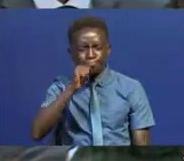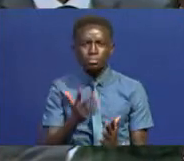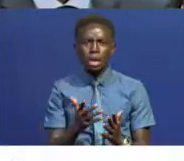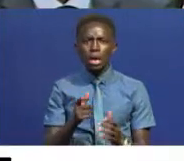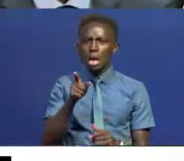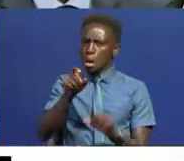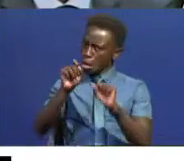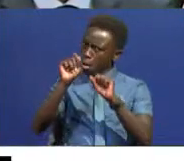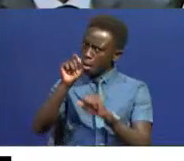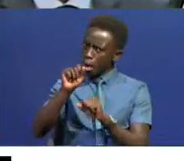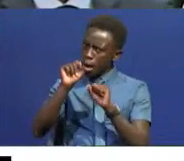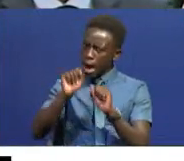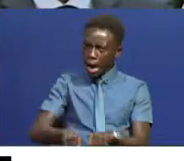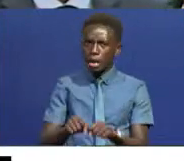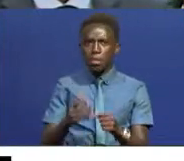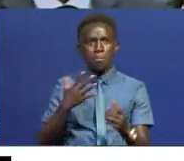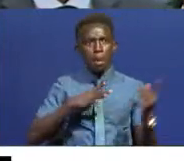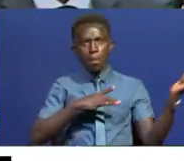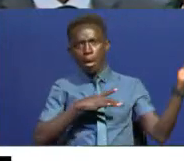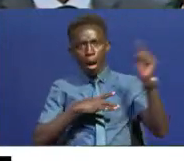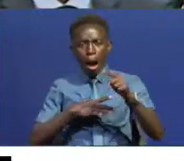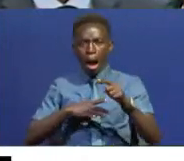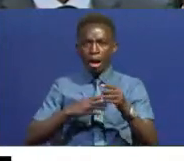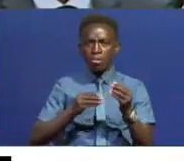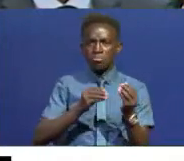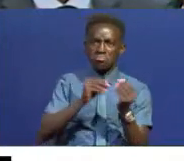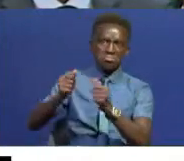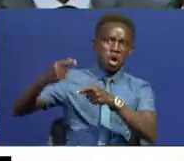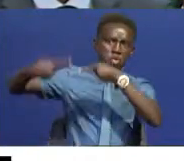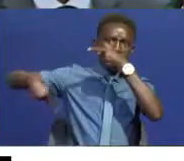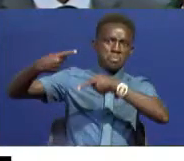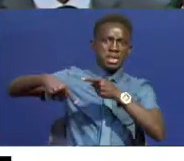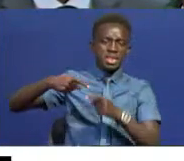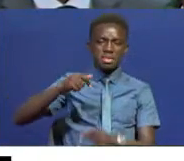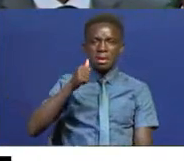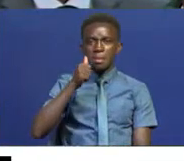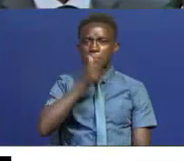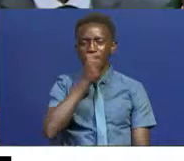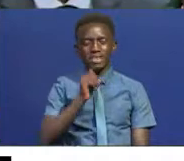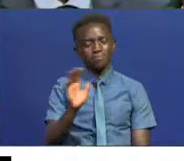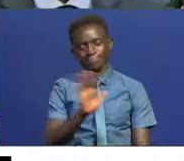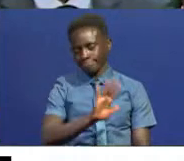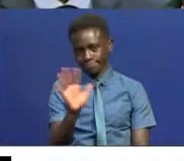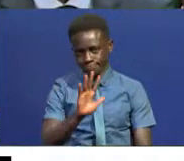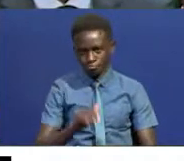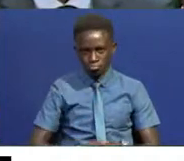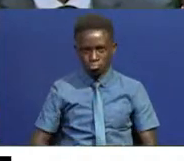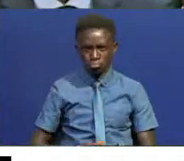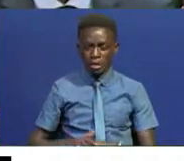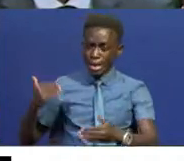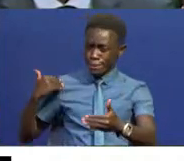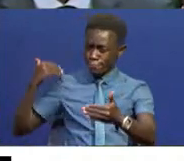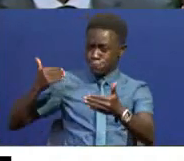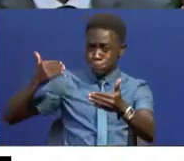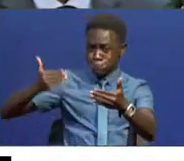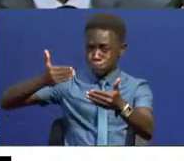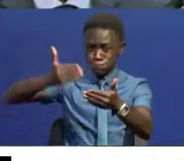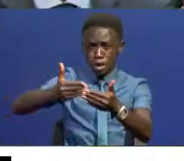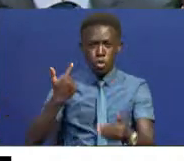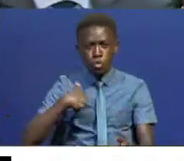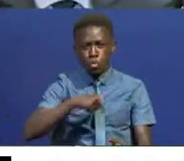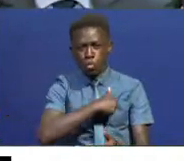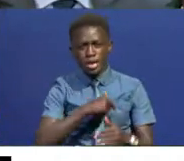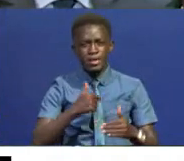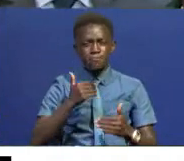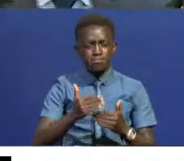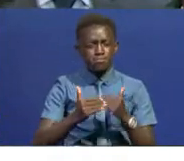cannot outcompete the private sector. Over time, we have made progress in raising the condition